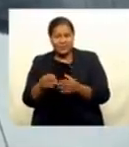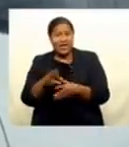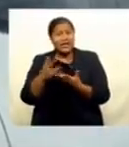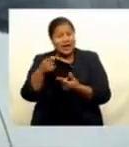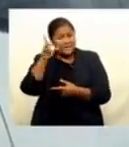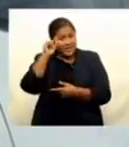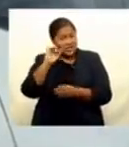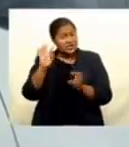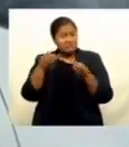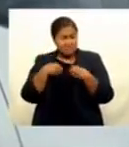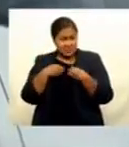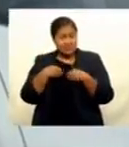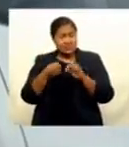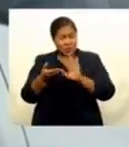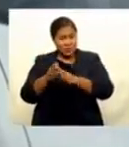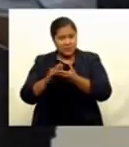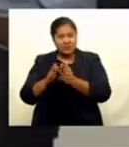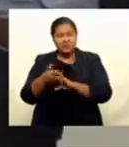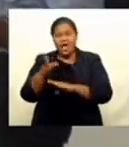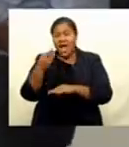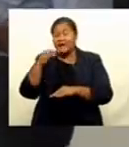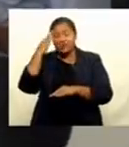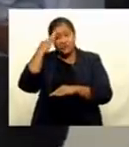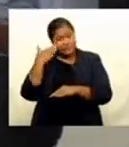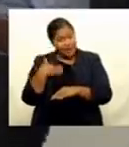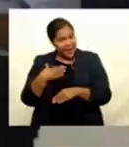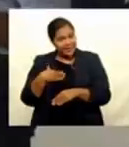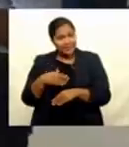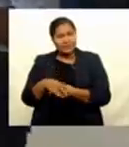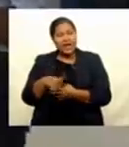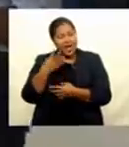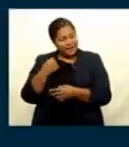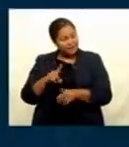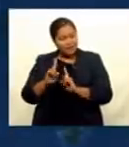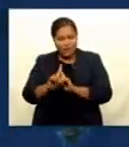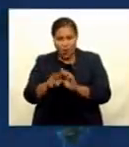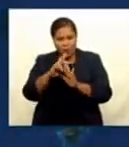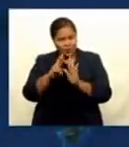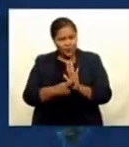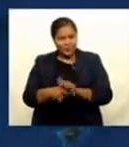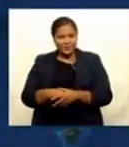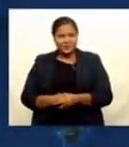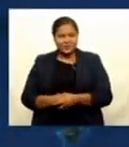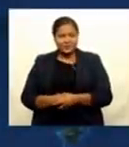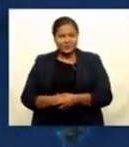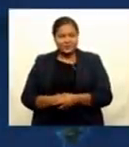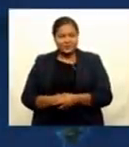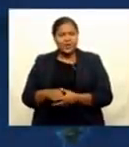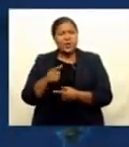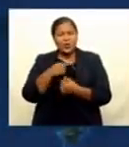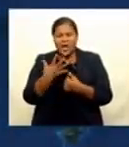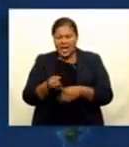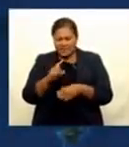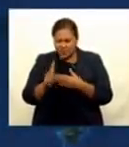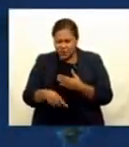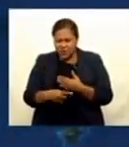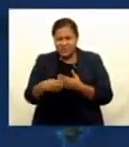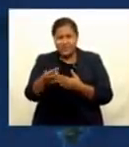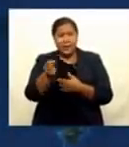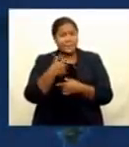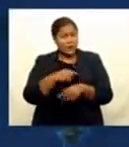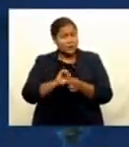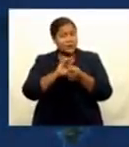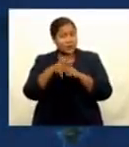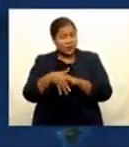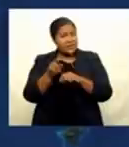also the business community have been reminded to not be complacent. We have to continue because, COVID is